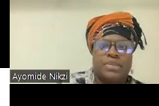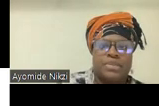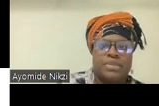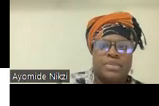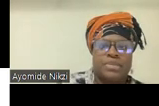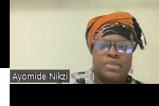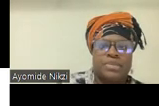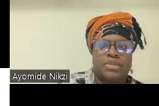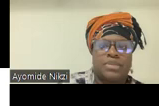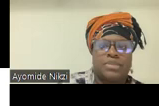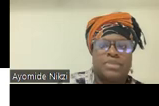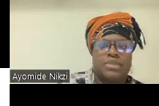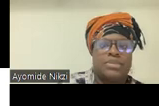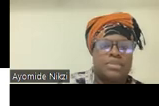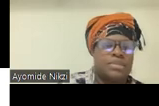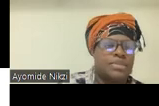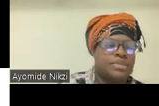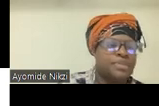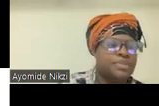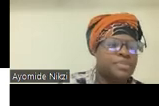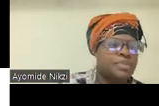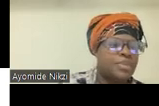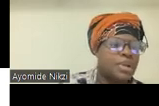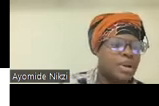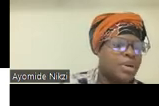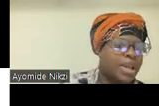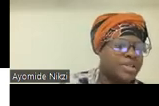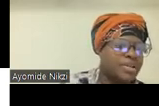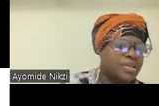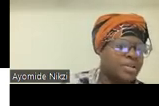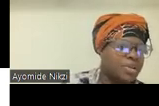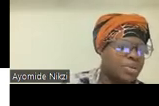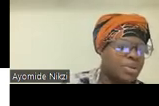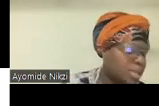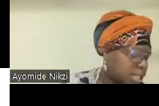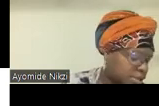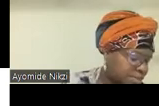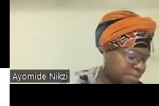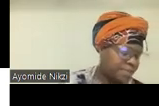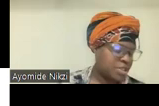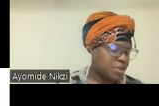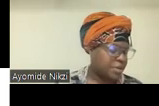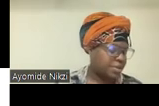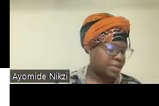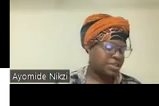Christian, Connie, if you have, okay, good, thanks. Okay, so we will,